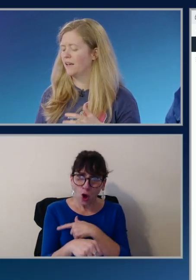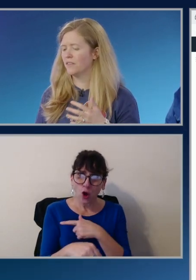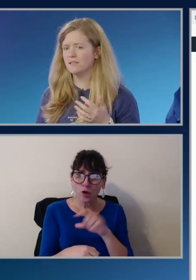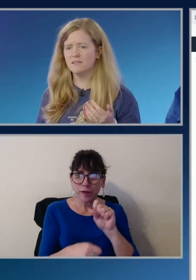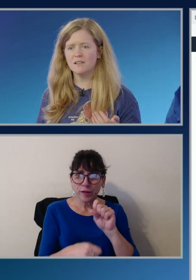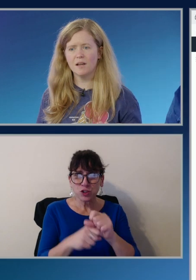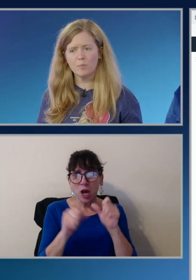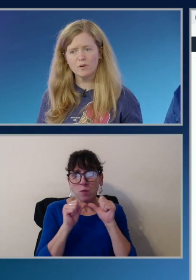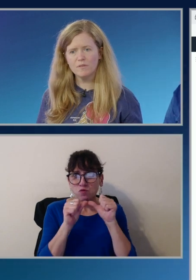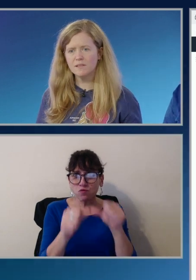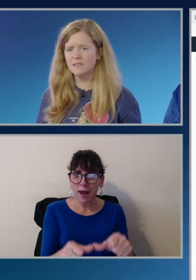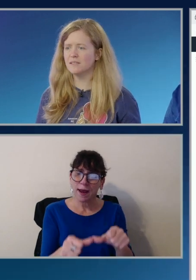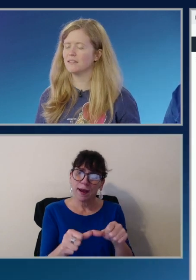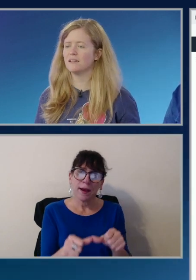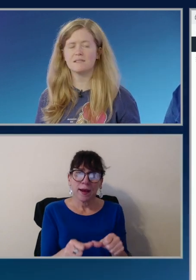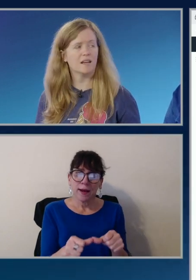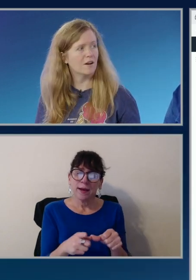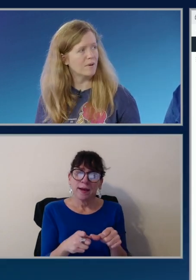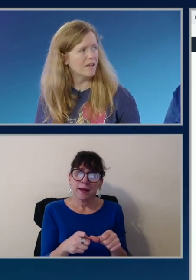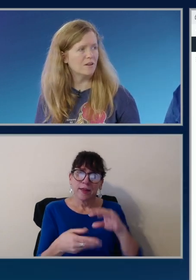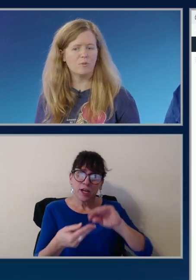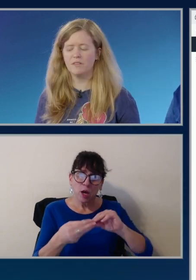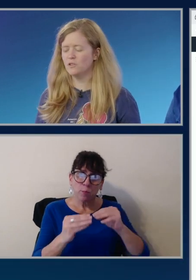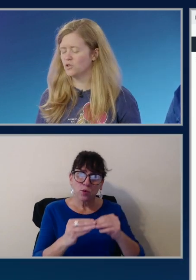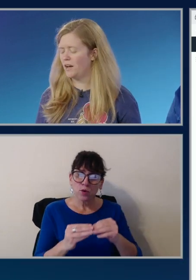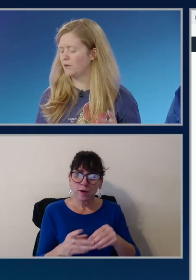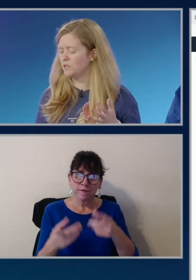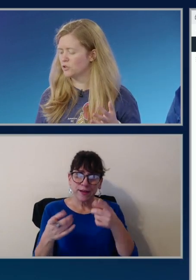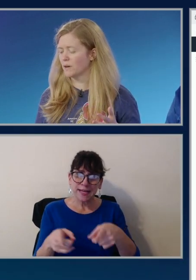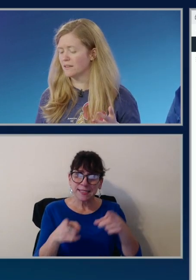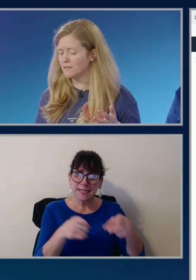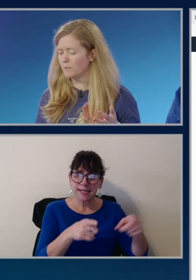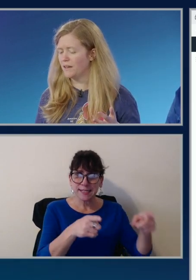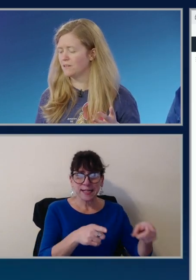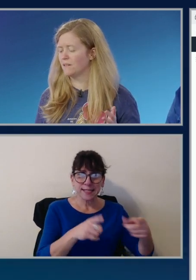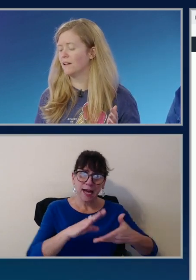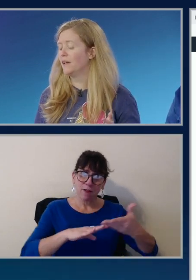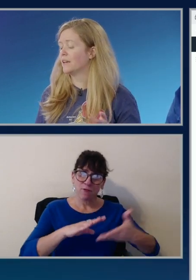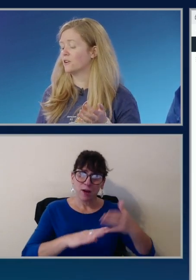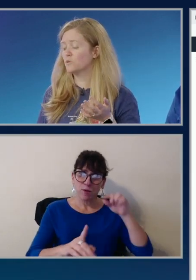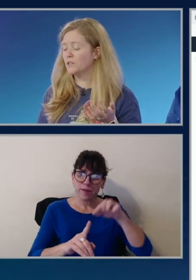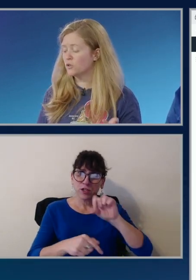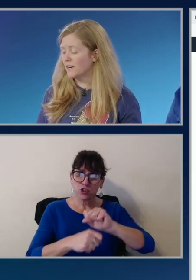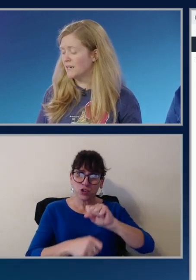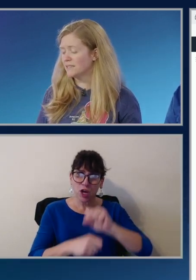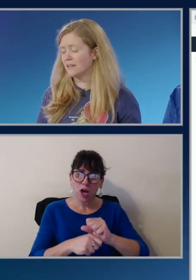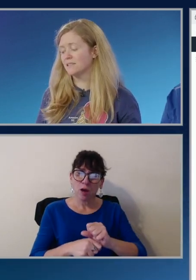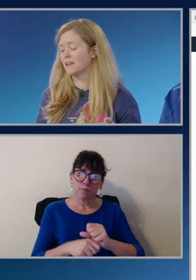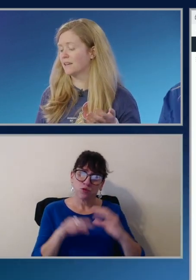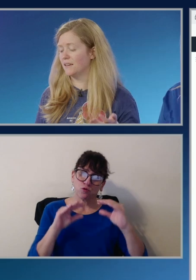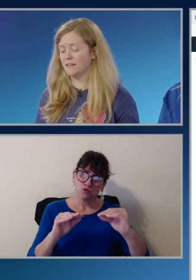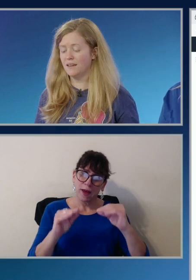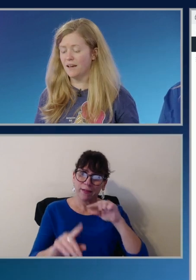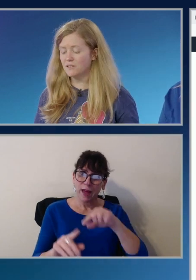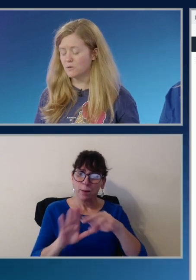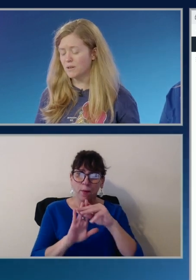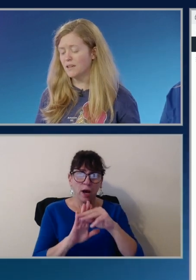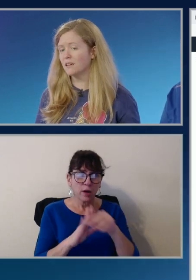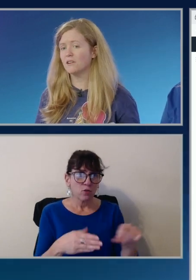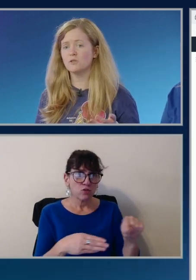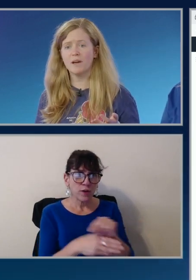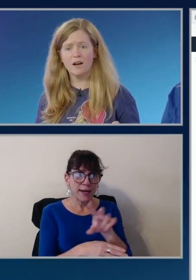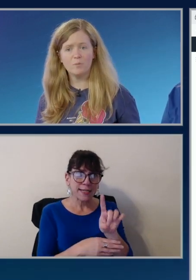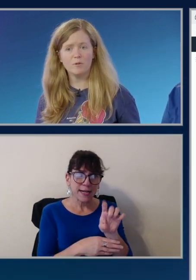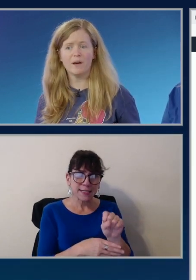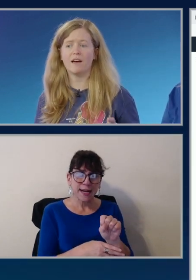ran. This is the number of instances that I ran with this job to train this model. Here's my training data set in